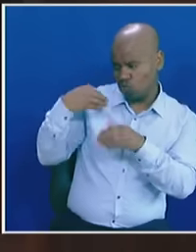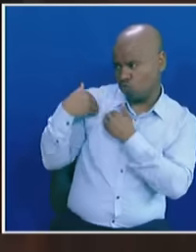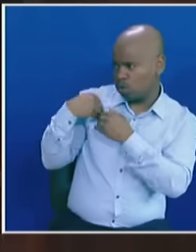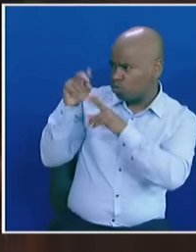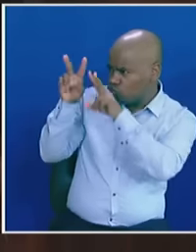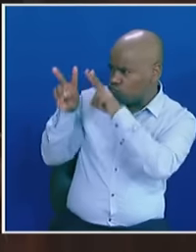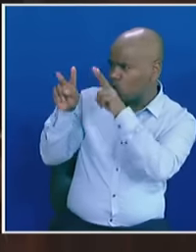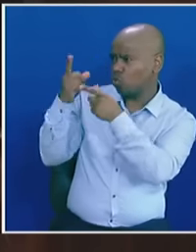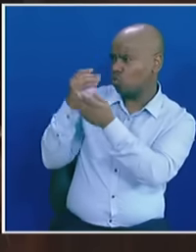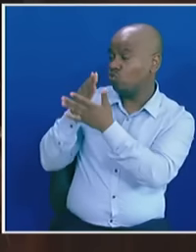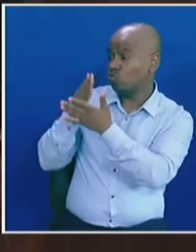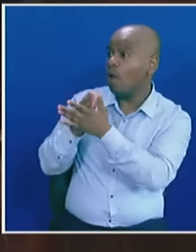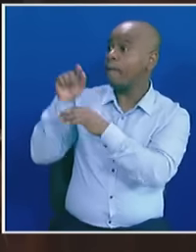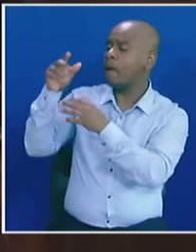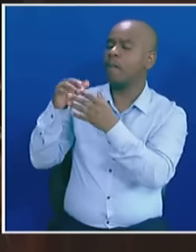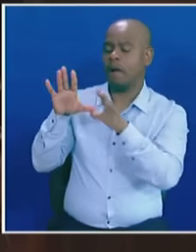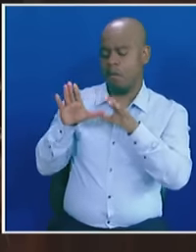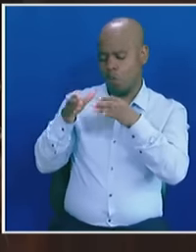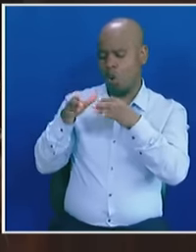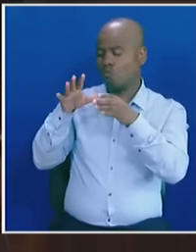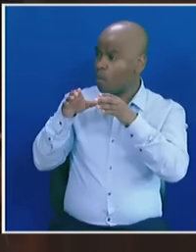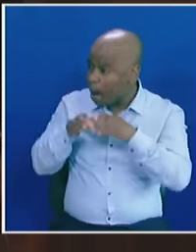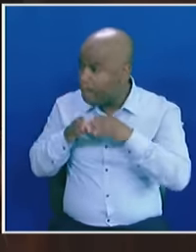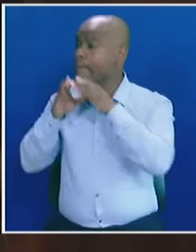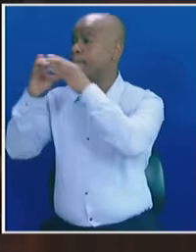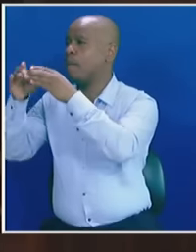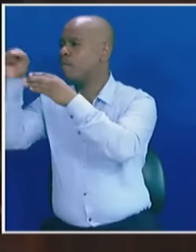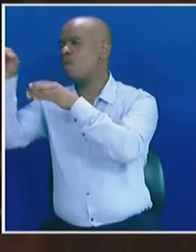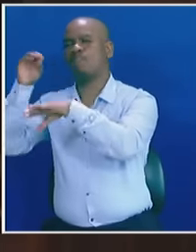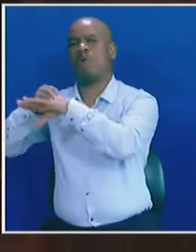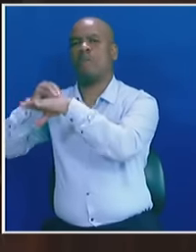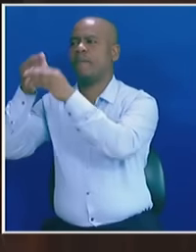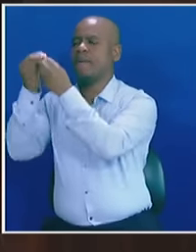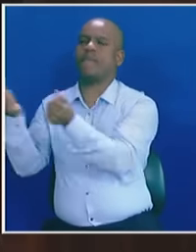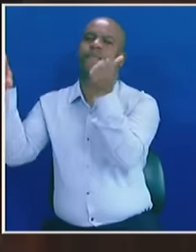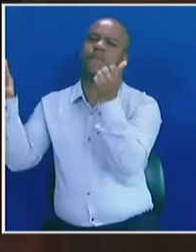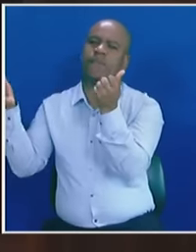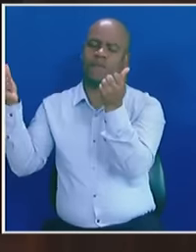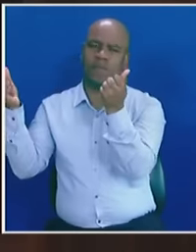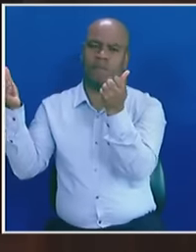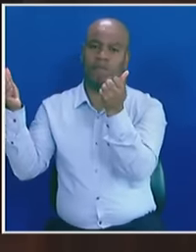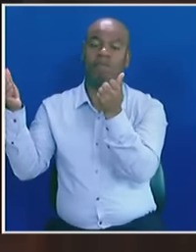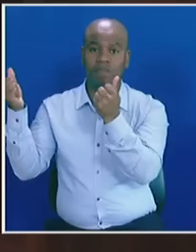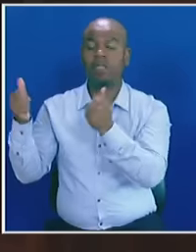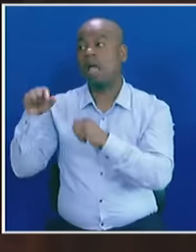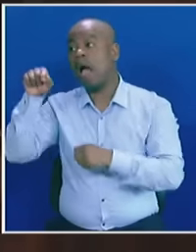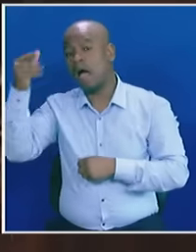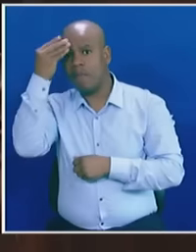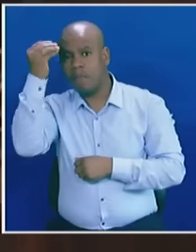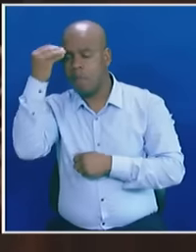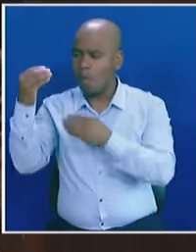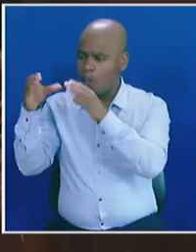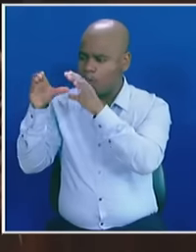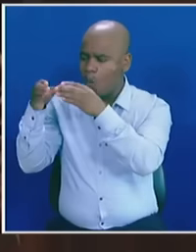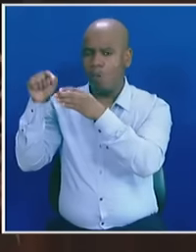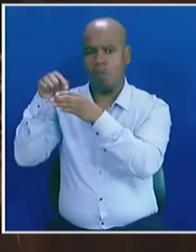to allow for effective deployments to deal with such matters. Of course, some intelligence